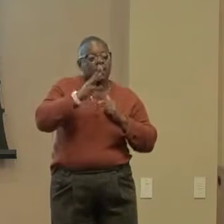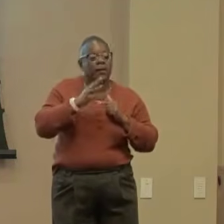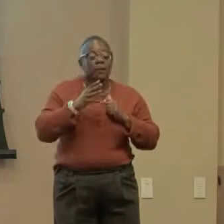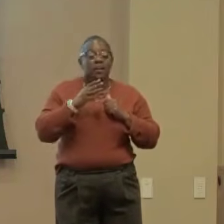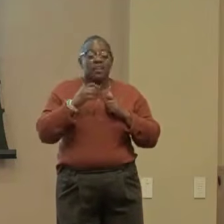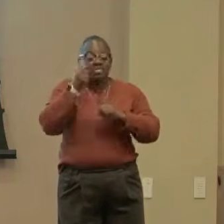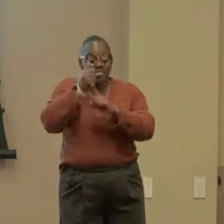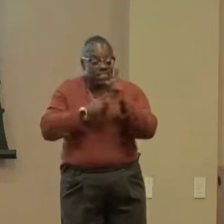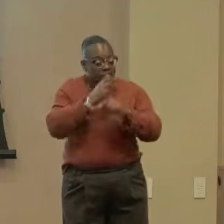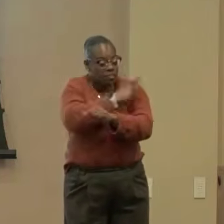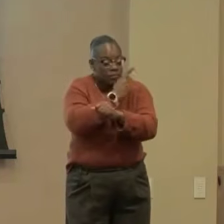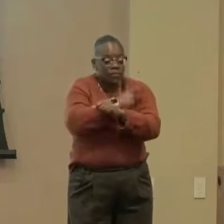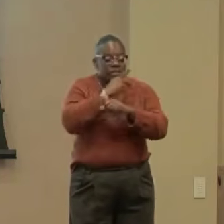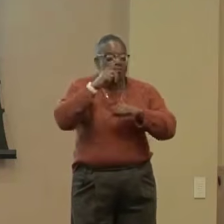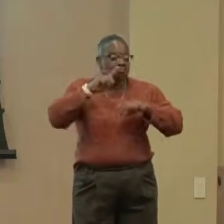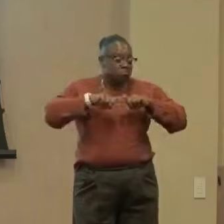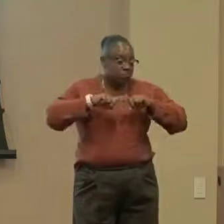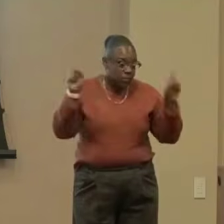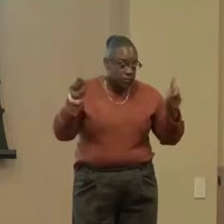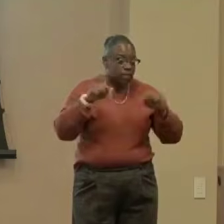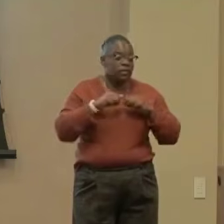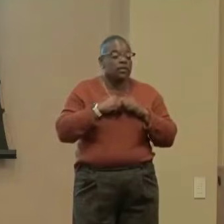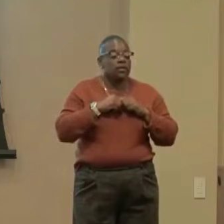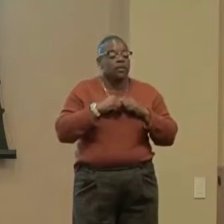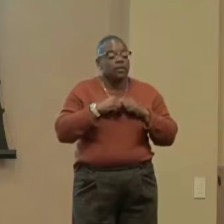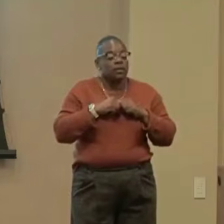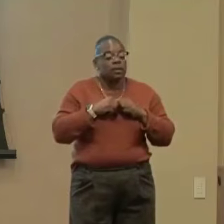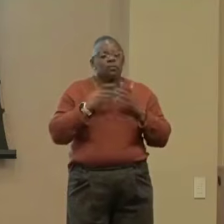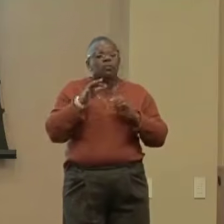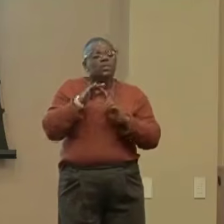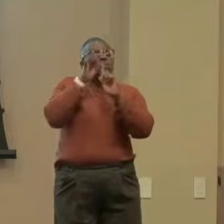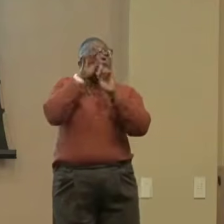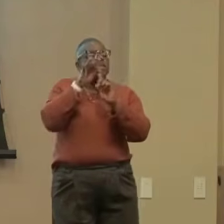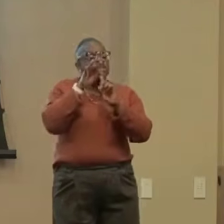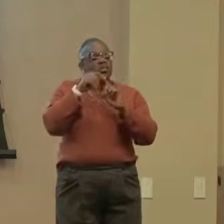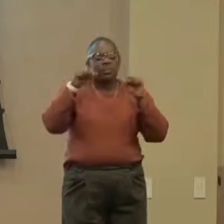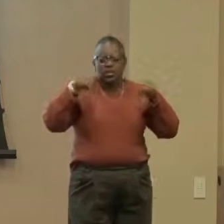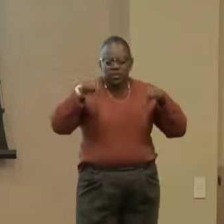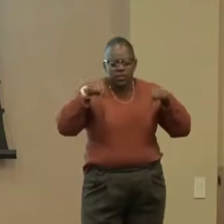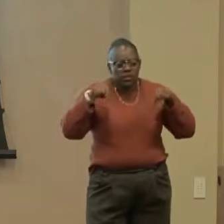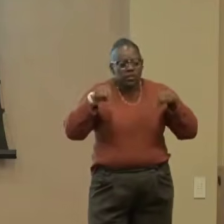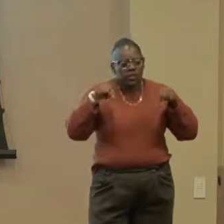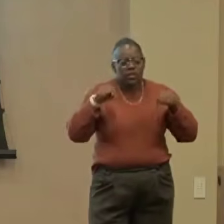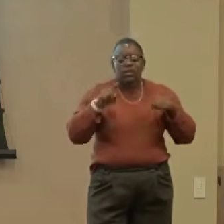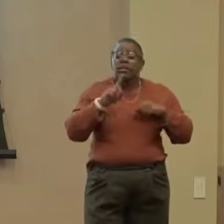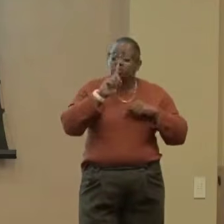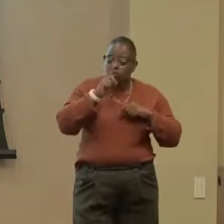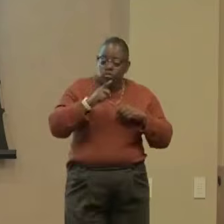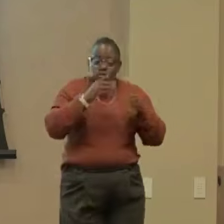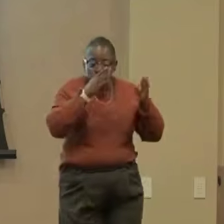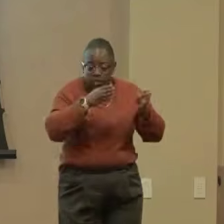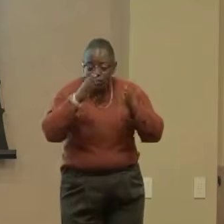is different. But what's really unique about what we're doing here is that, yeah, we're all individuals, but there is some